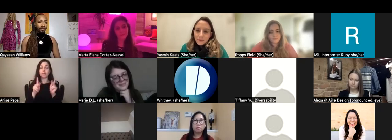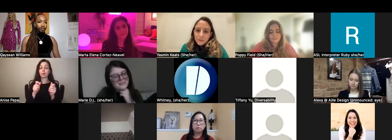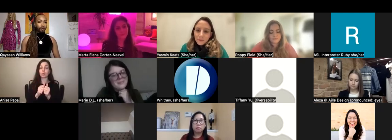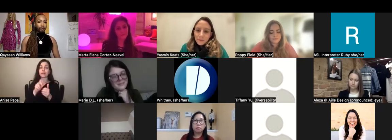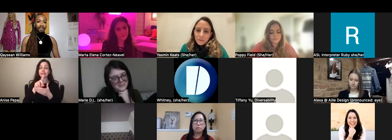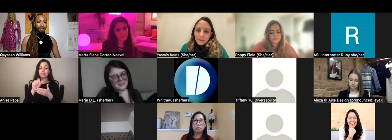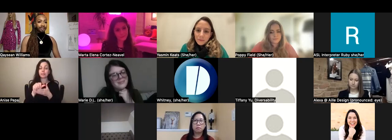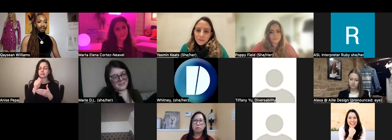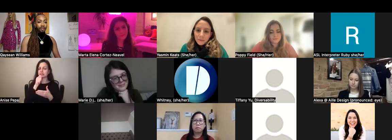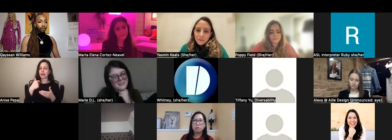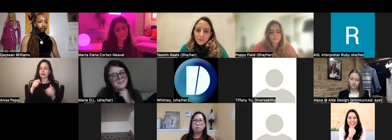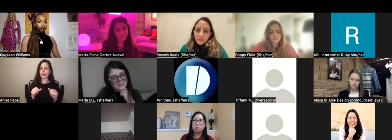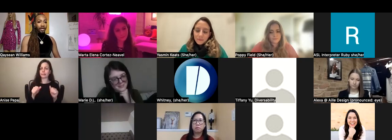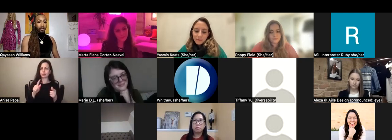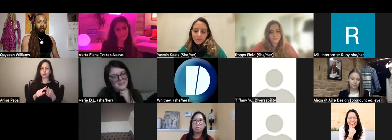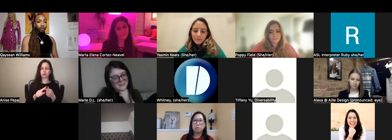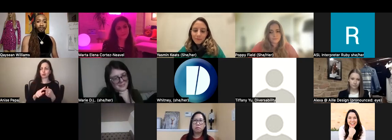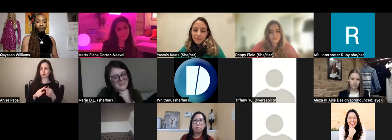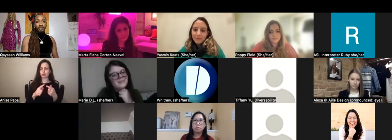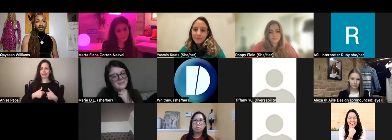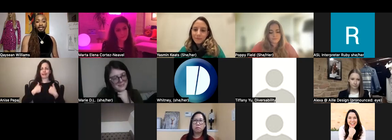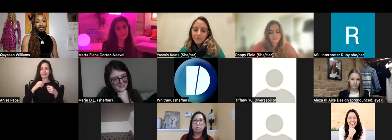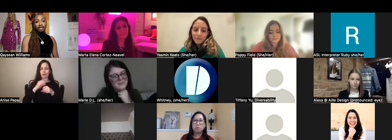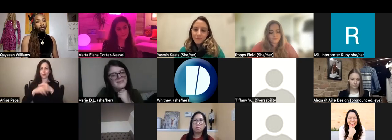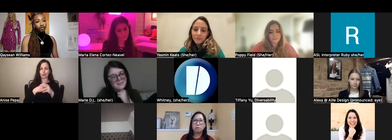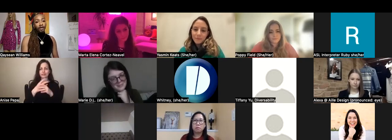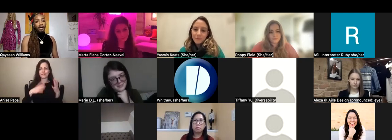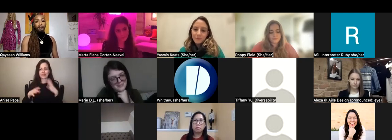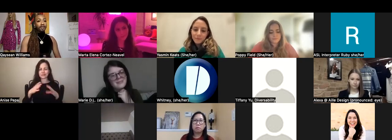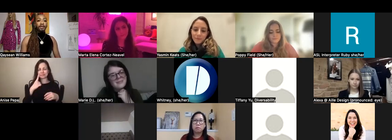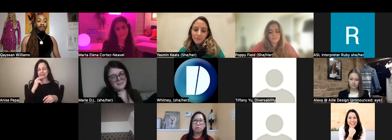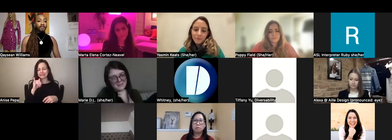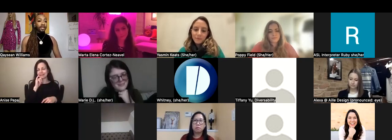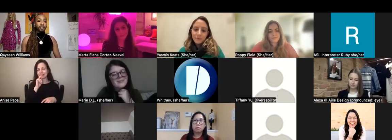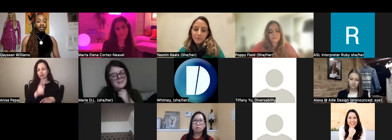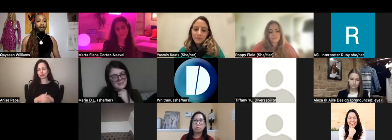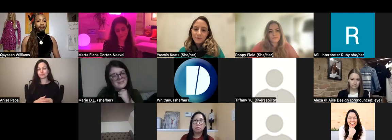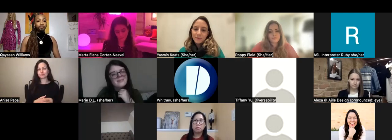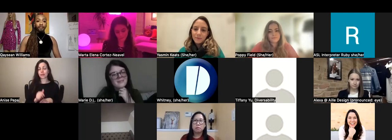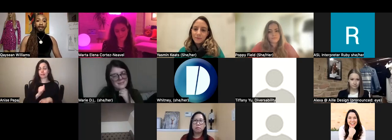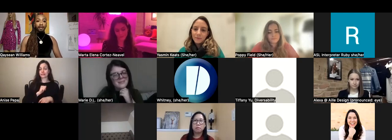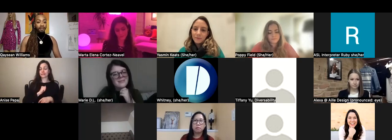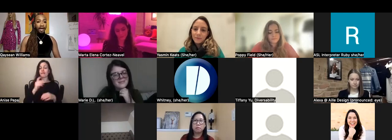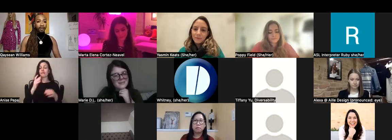being able to exist in the universal fashion world, because that's not true. Me being a fashion designer,